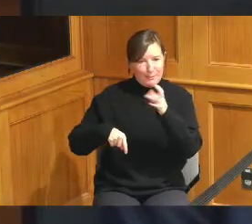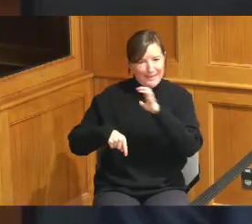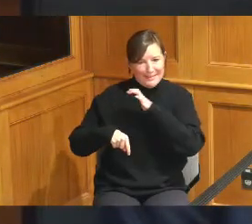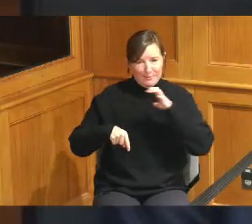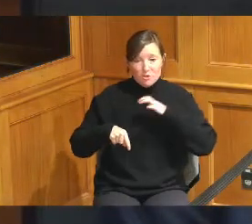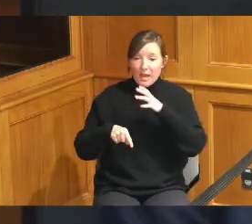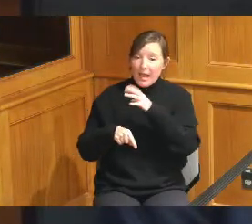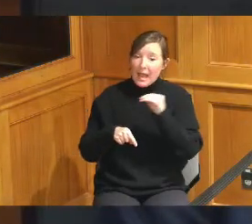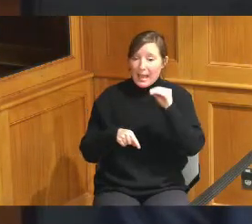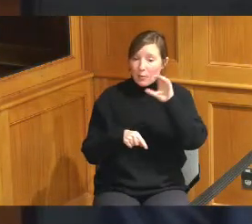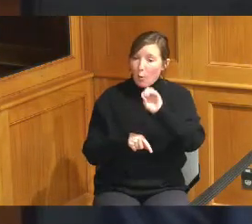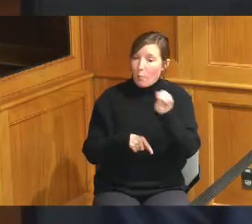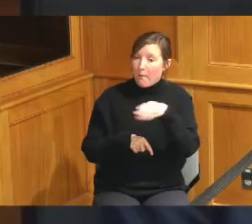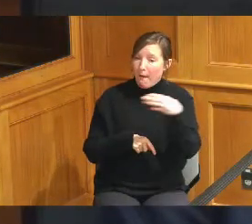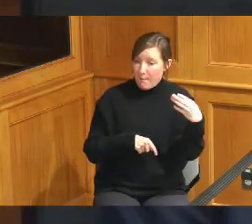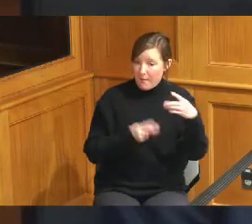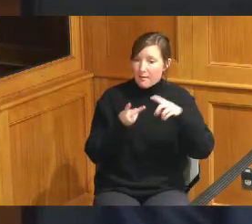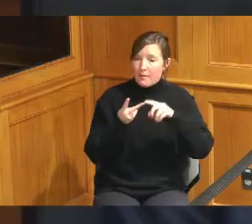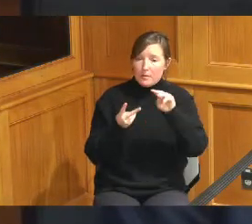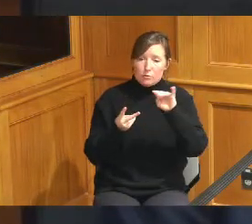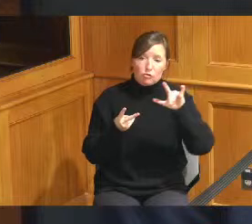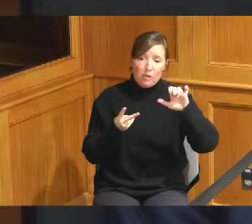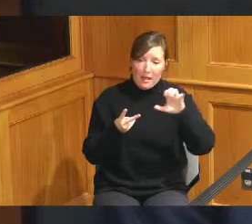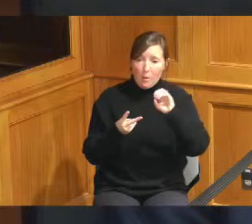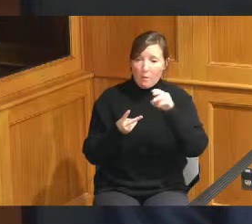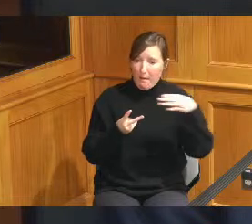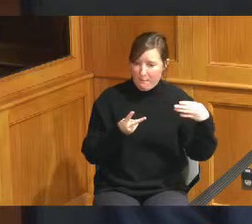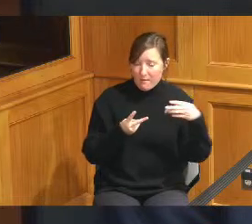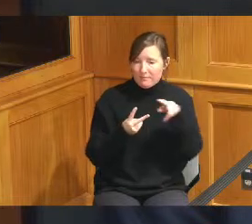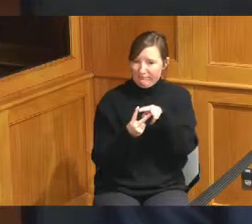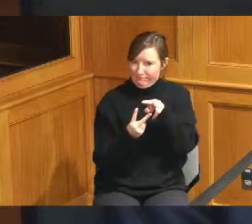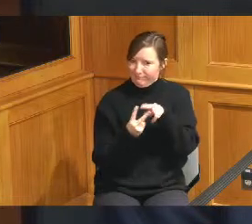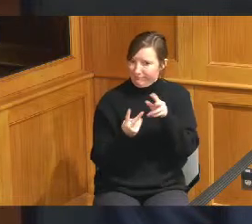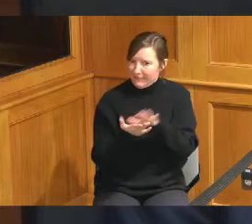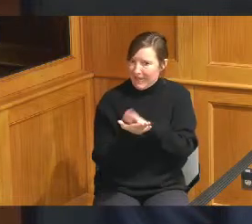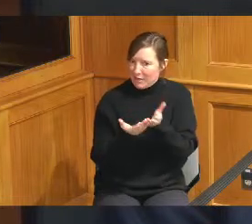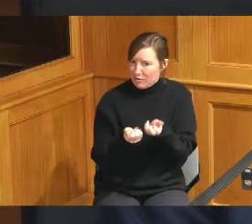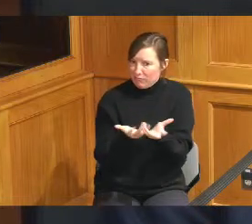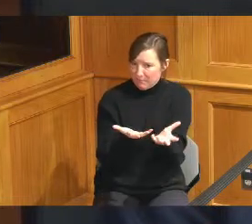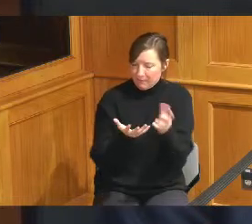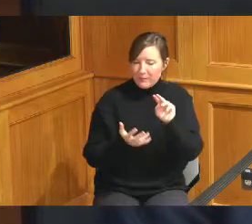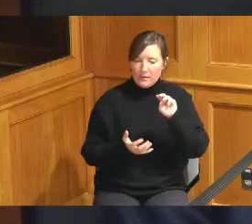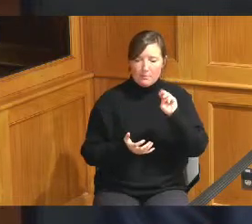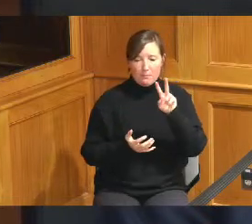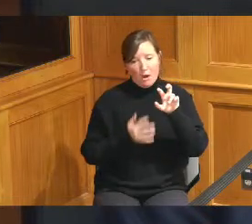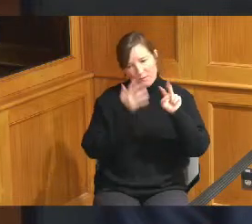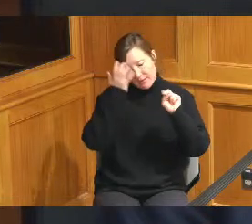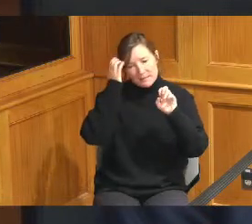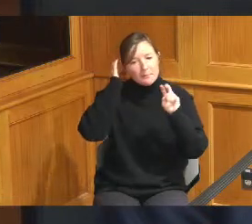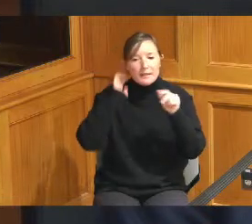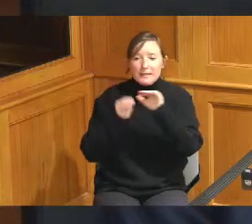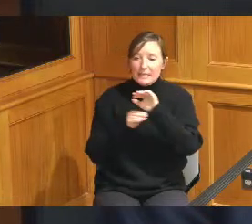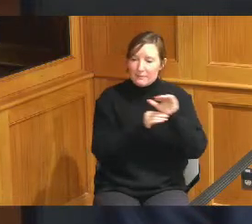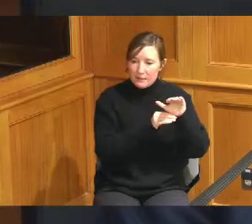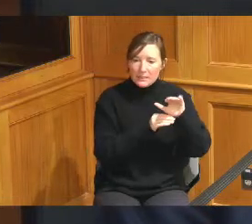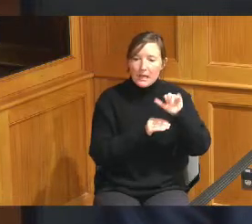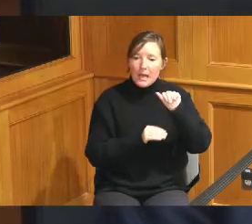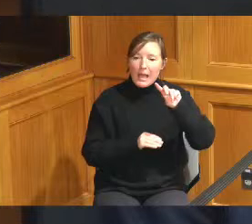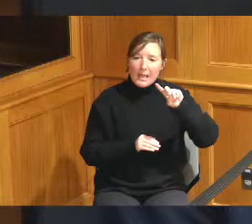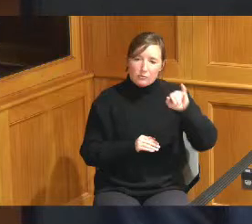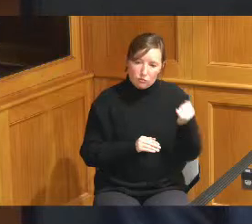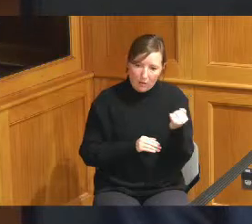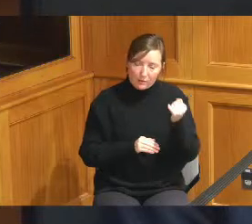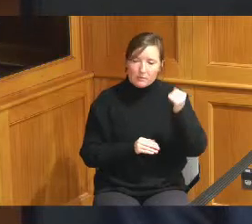as President Obama and Michelle Obama. And whereas Marvin Smith in the evenings serves as an adjunct professor